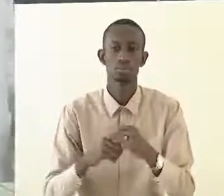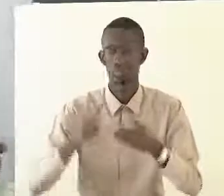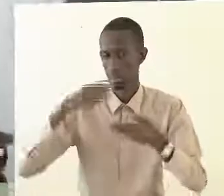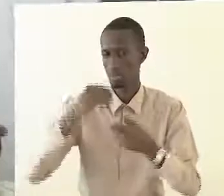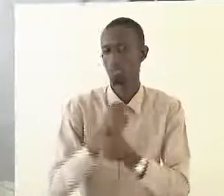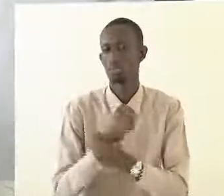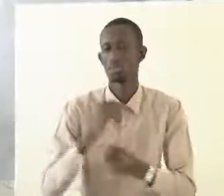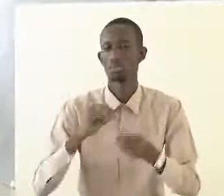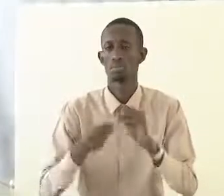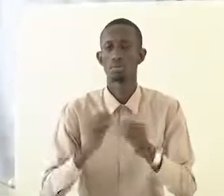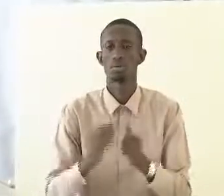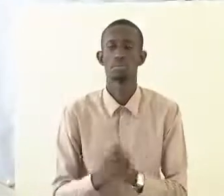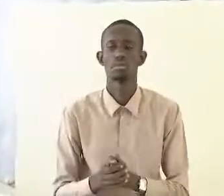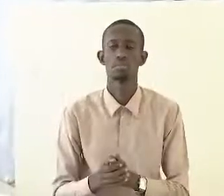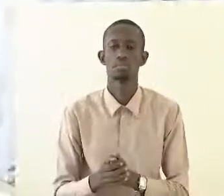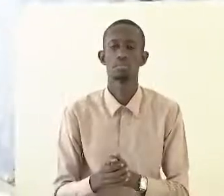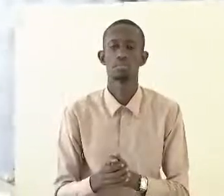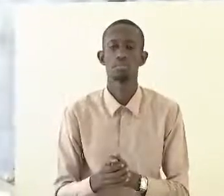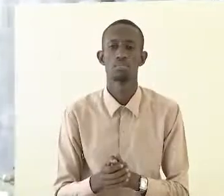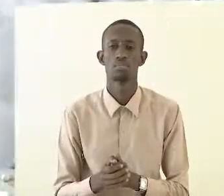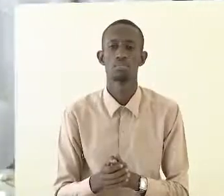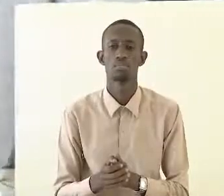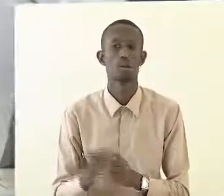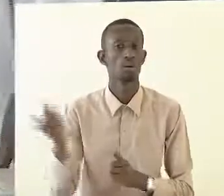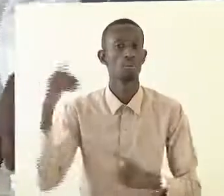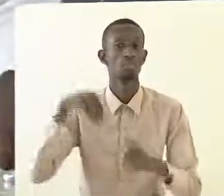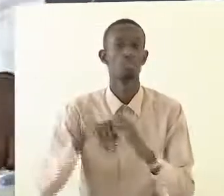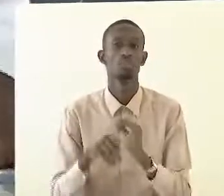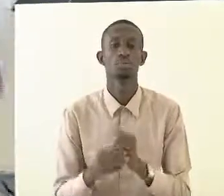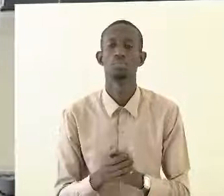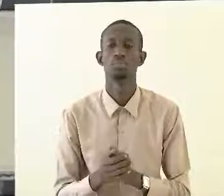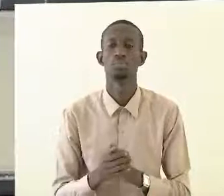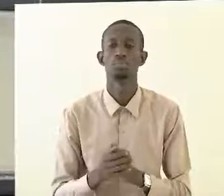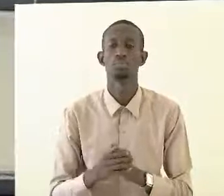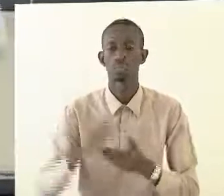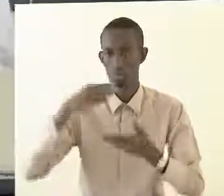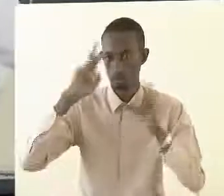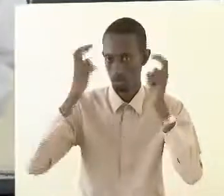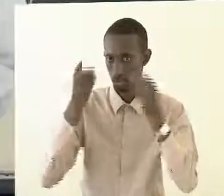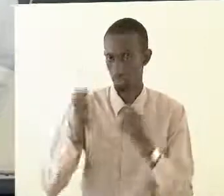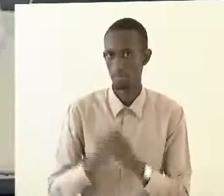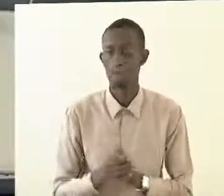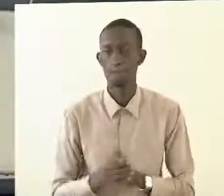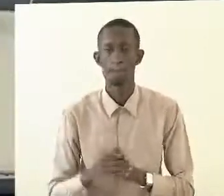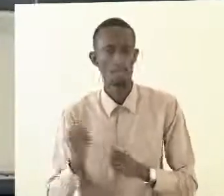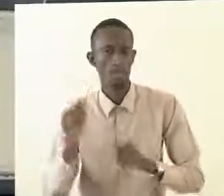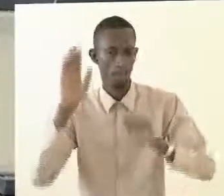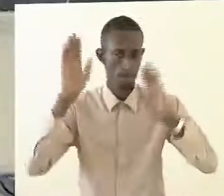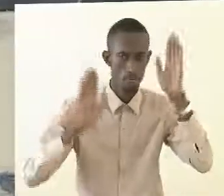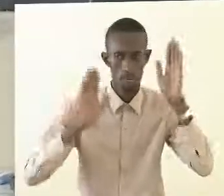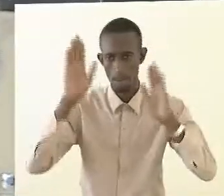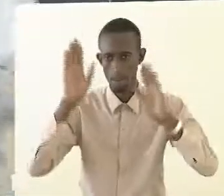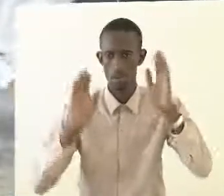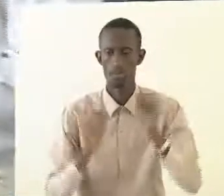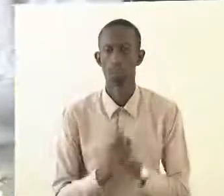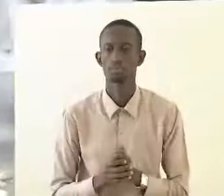subject, to join, to listen, and to participate so that you